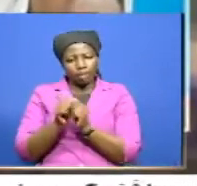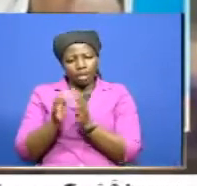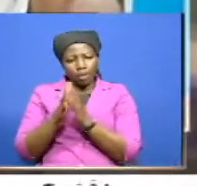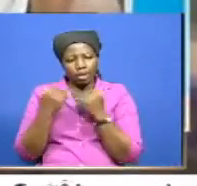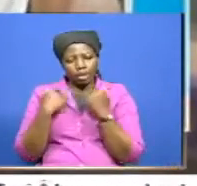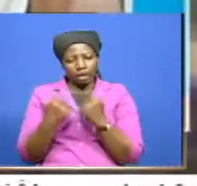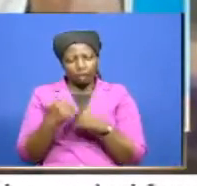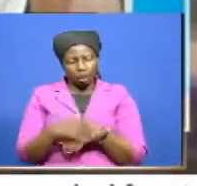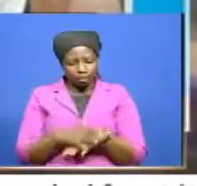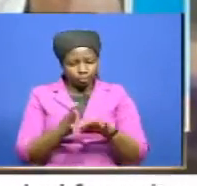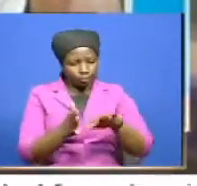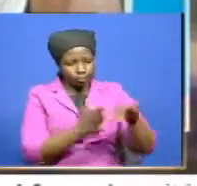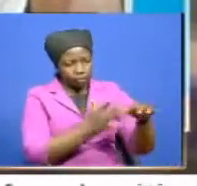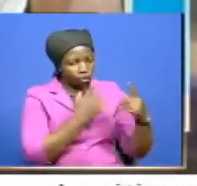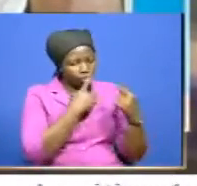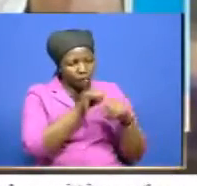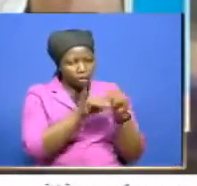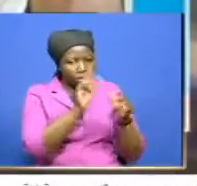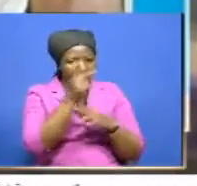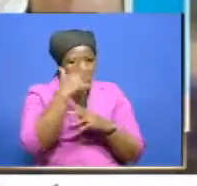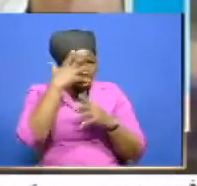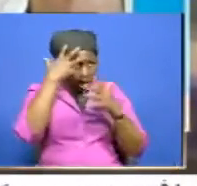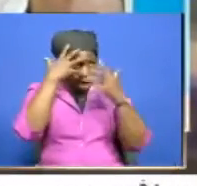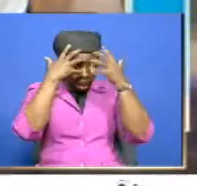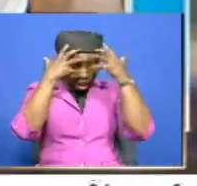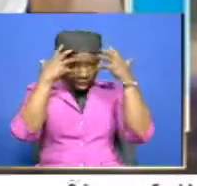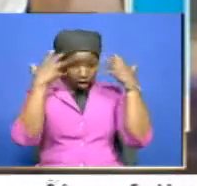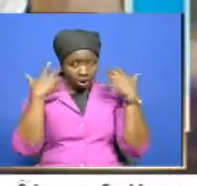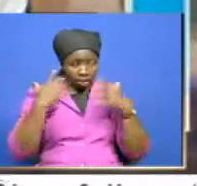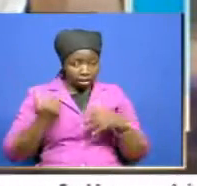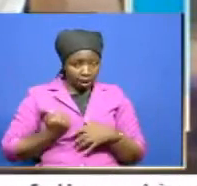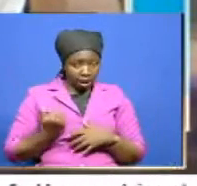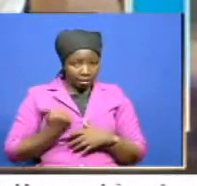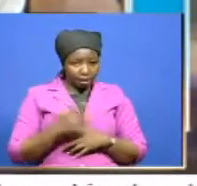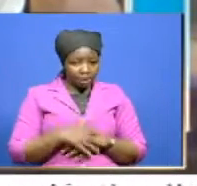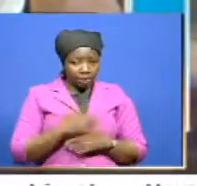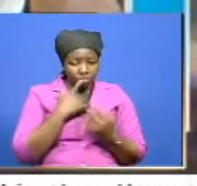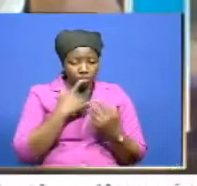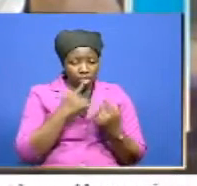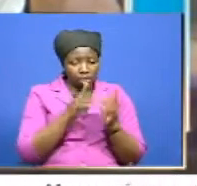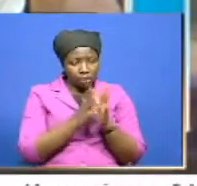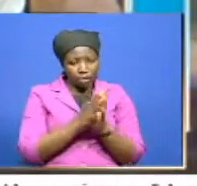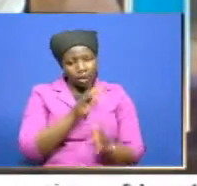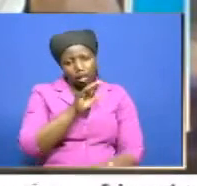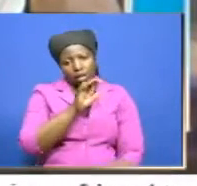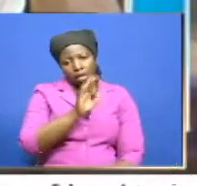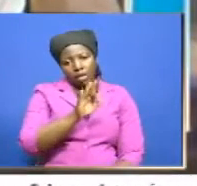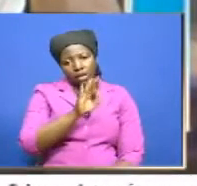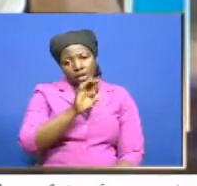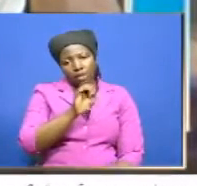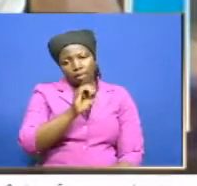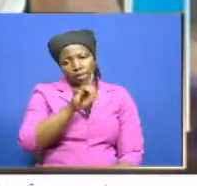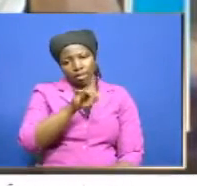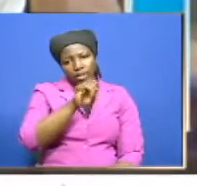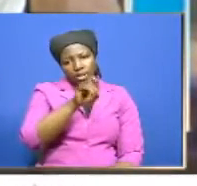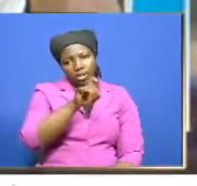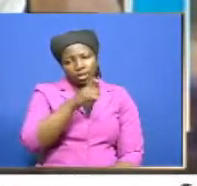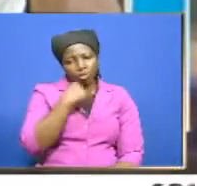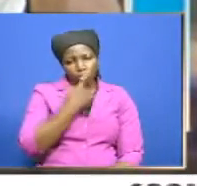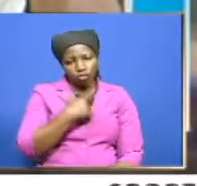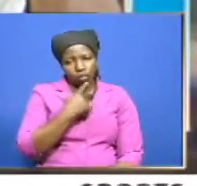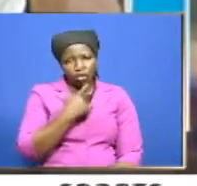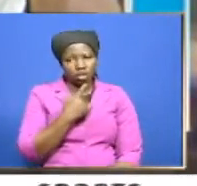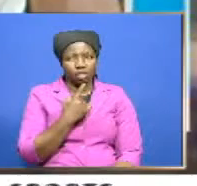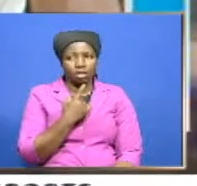talk about the Kenya Lioness. We are speaking with Felix Ochieng. He is a former coach of the Kenya National Seven side,